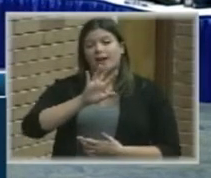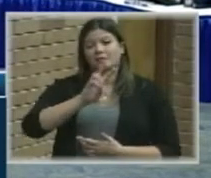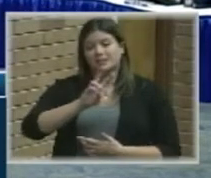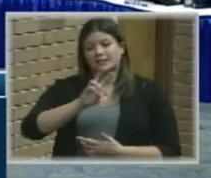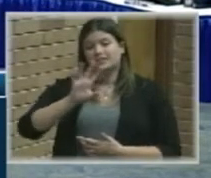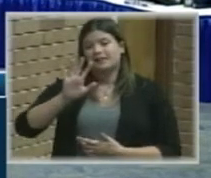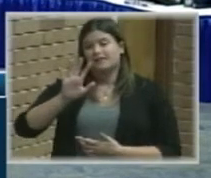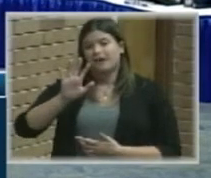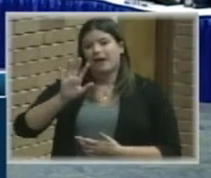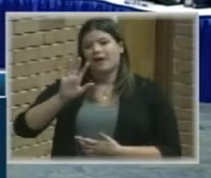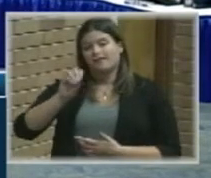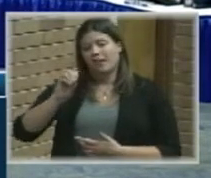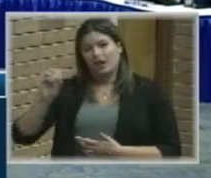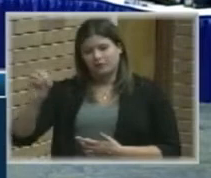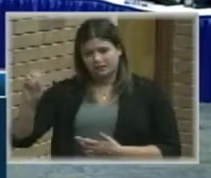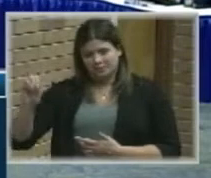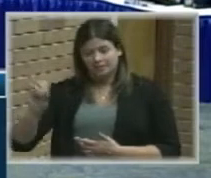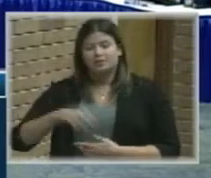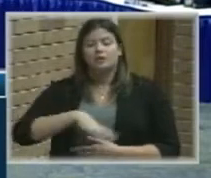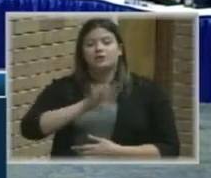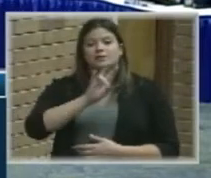756-5000. That's